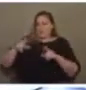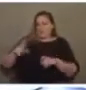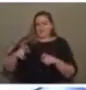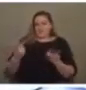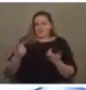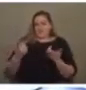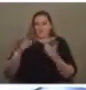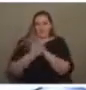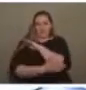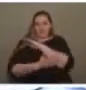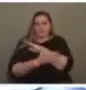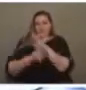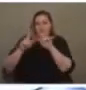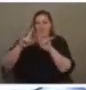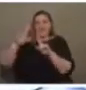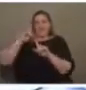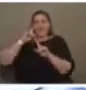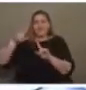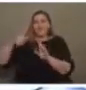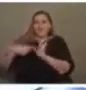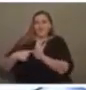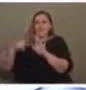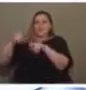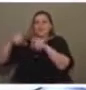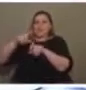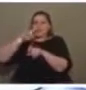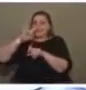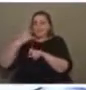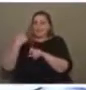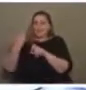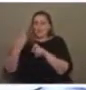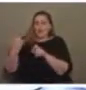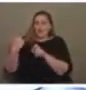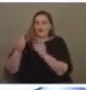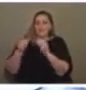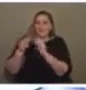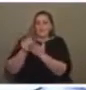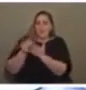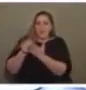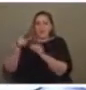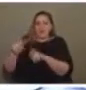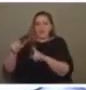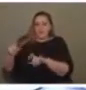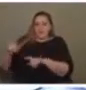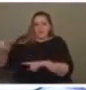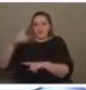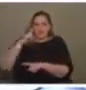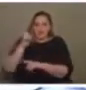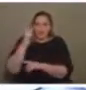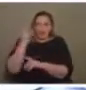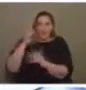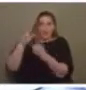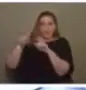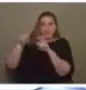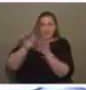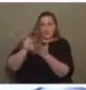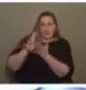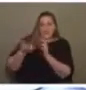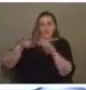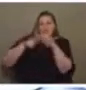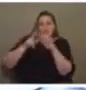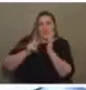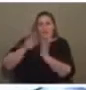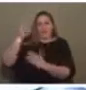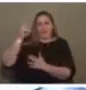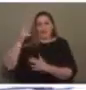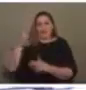higher socioeconomic backgrounds. So you have to clean all those things up if we want to make real apples-to-apples kinds of comparisons. Okay. I mean, I'll end with unfair.